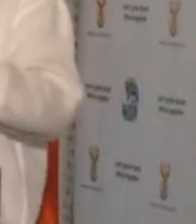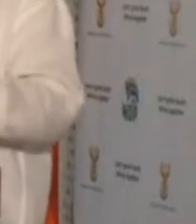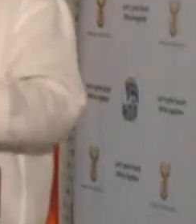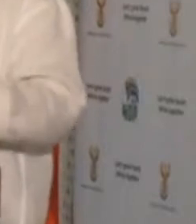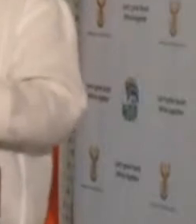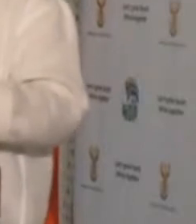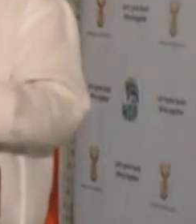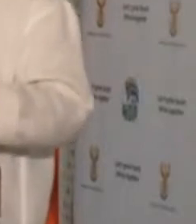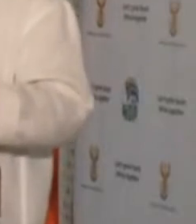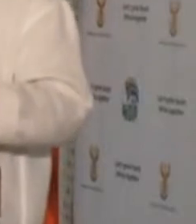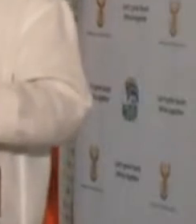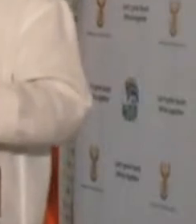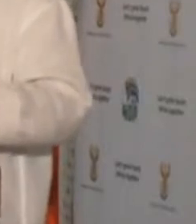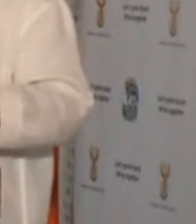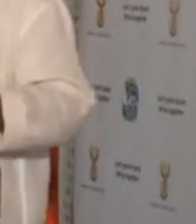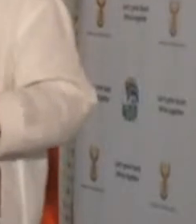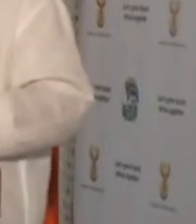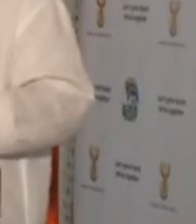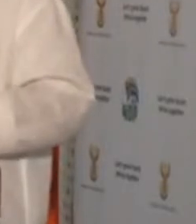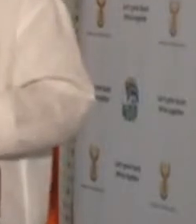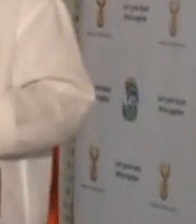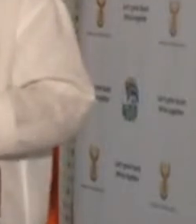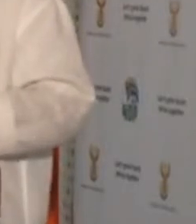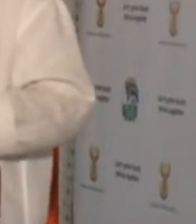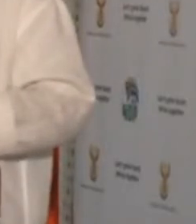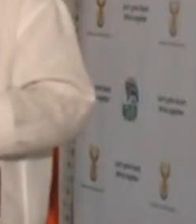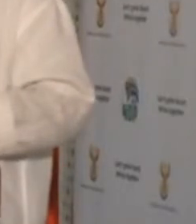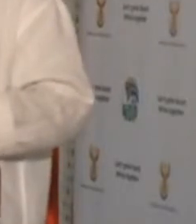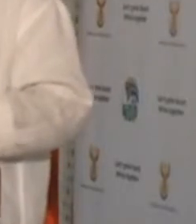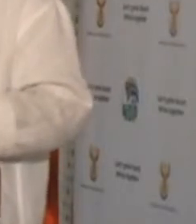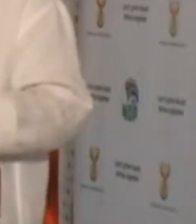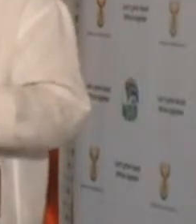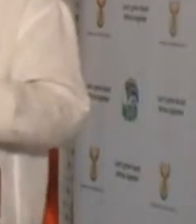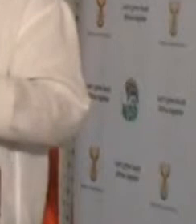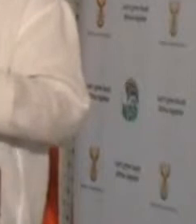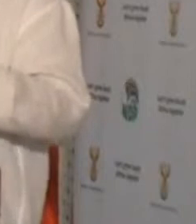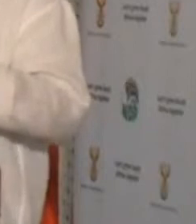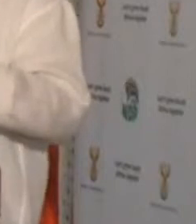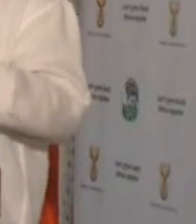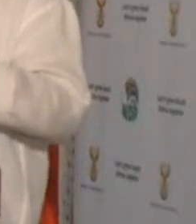been involved in processes of adjudication